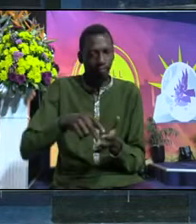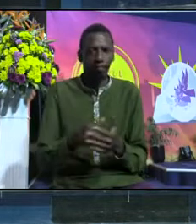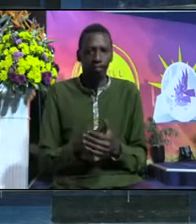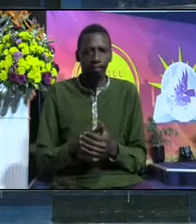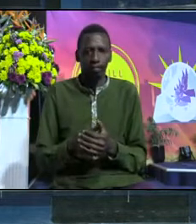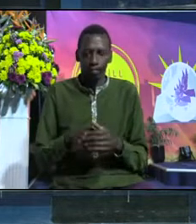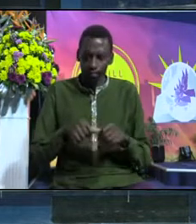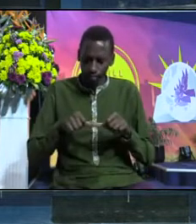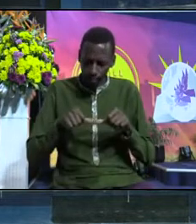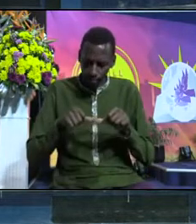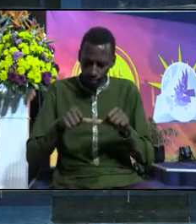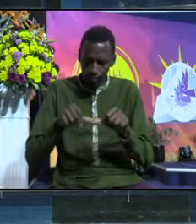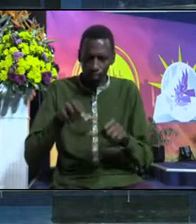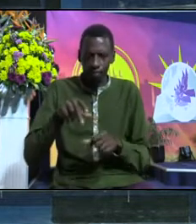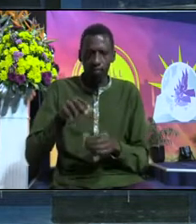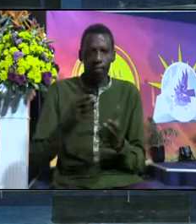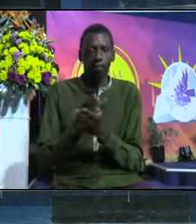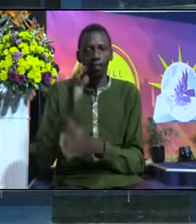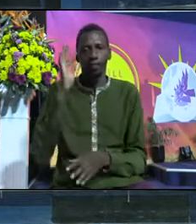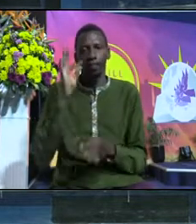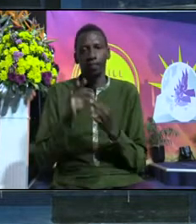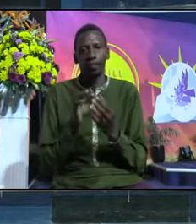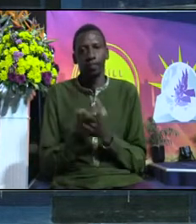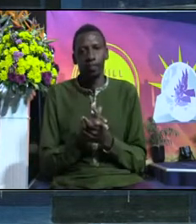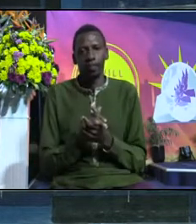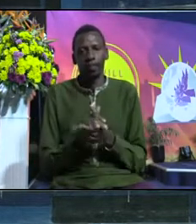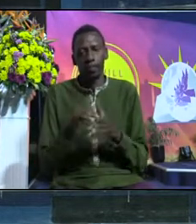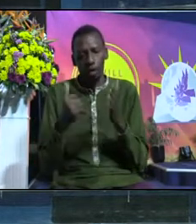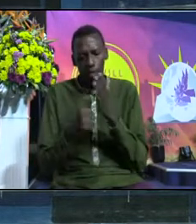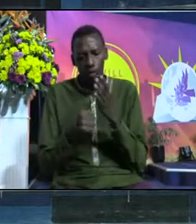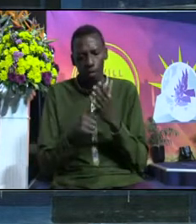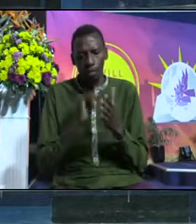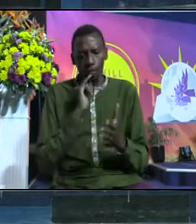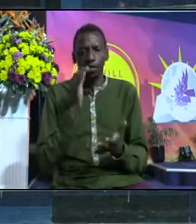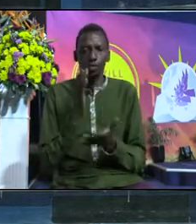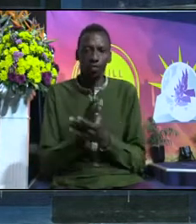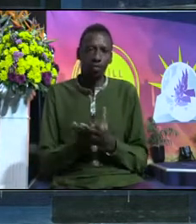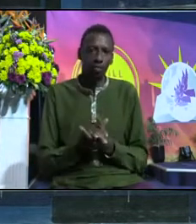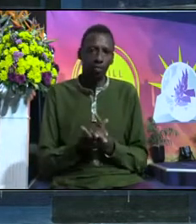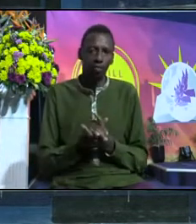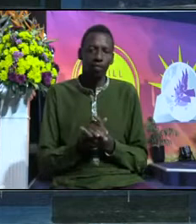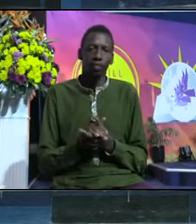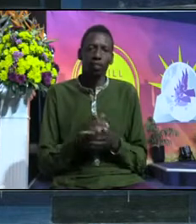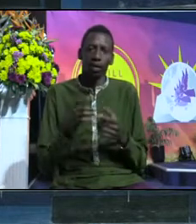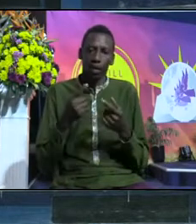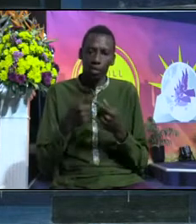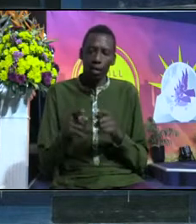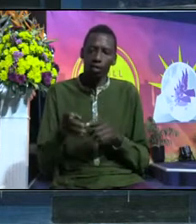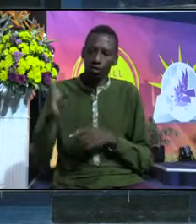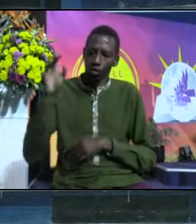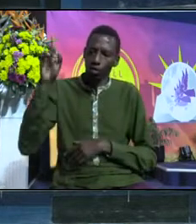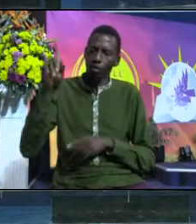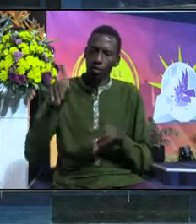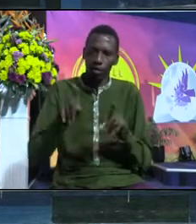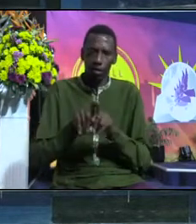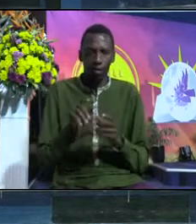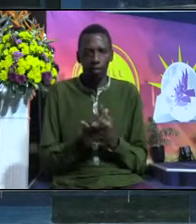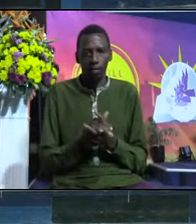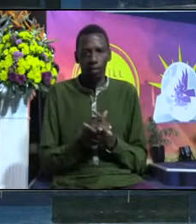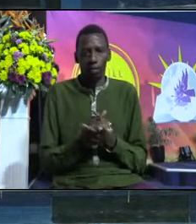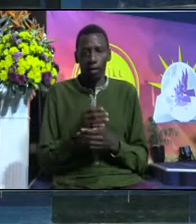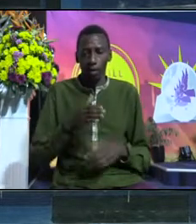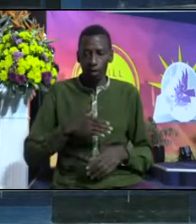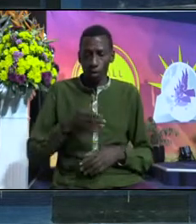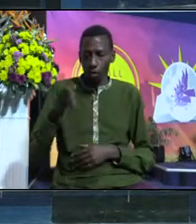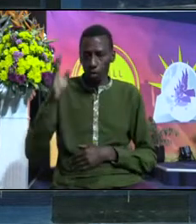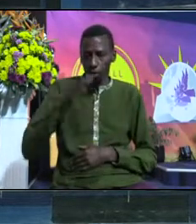and walk on by faith. Hear me tonight. Trouble is real, But so is God. My